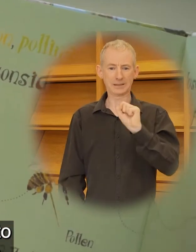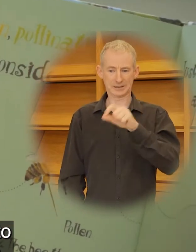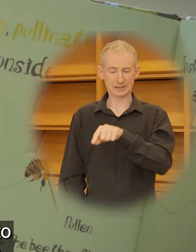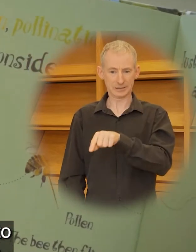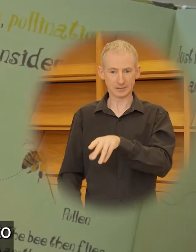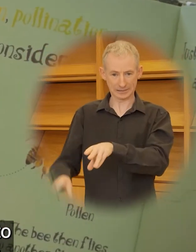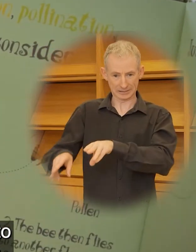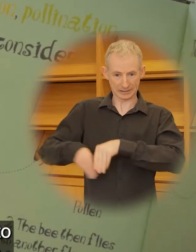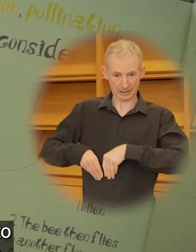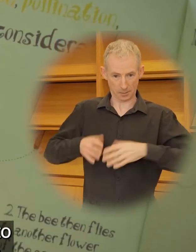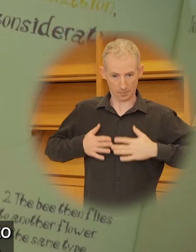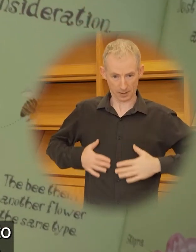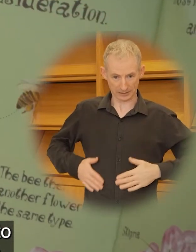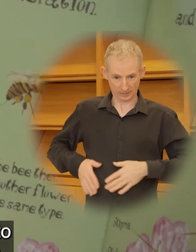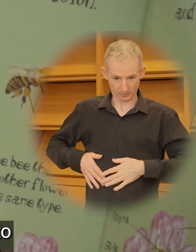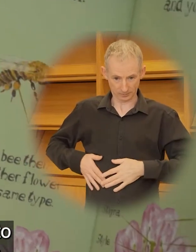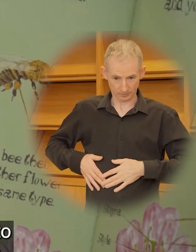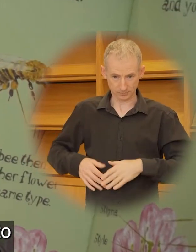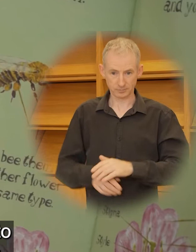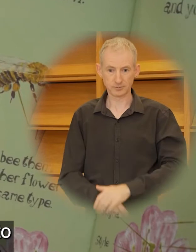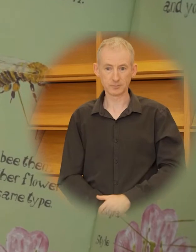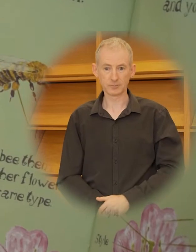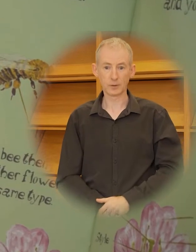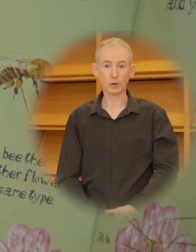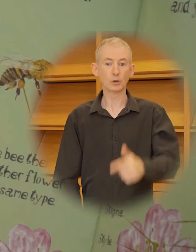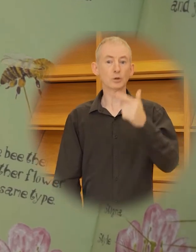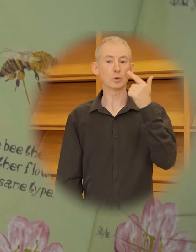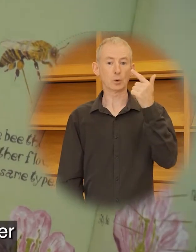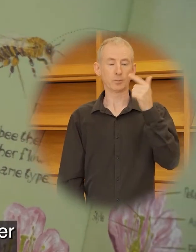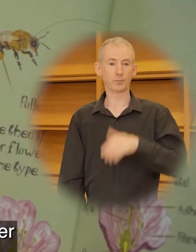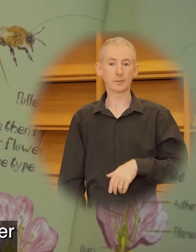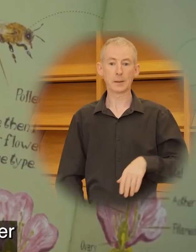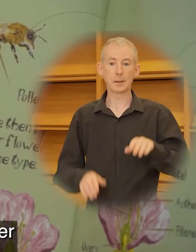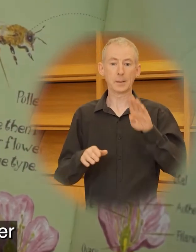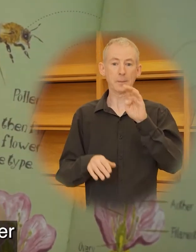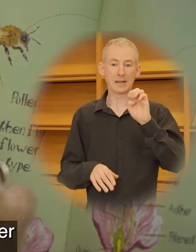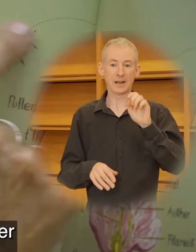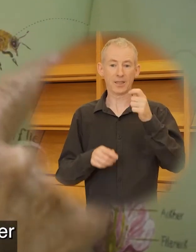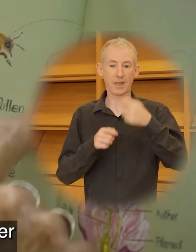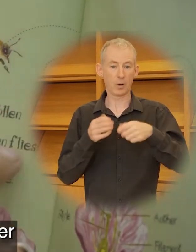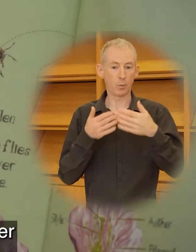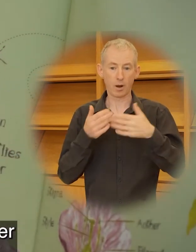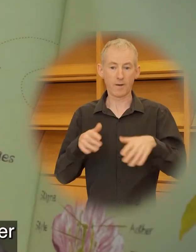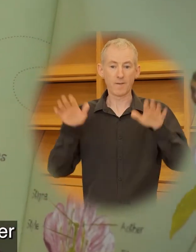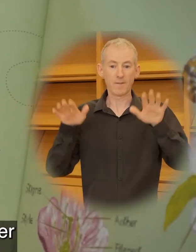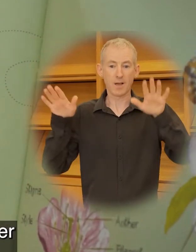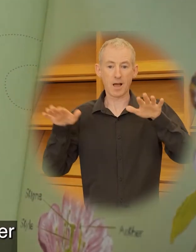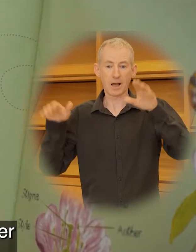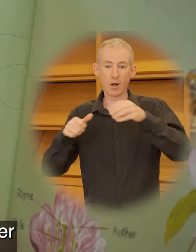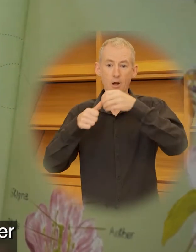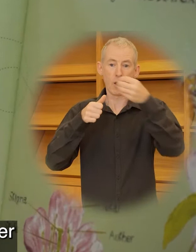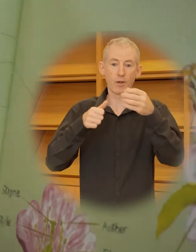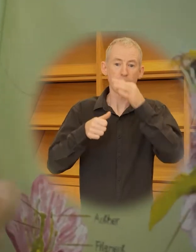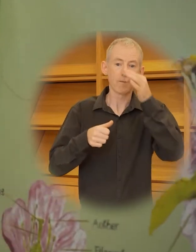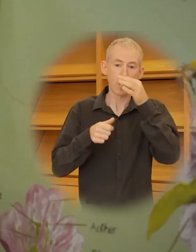stamens stick to its body here, onto its feet. The bee then flies to another flower of